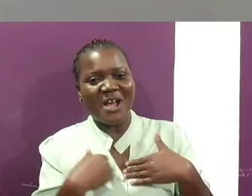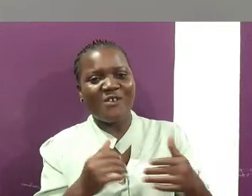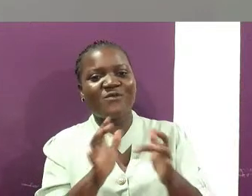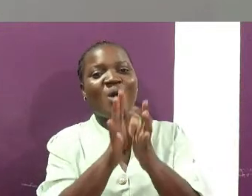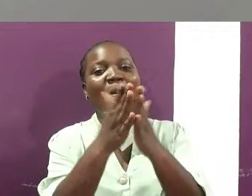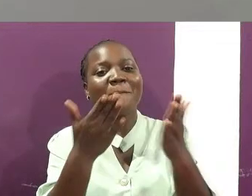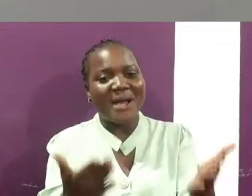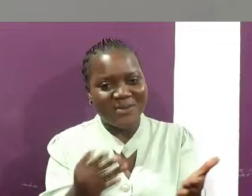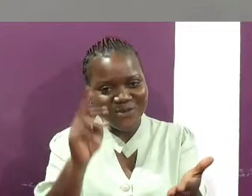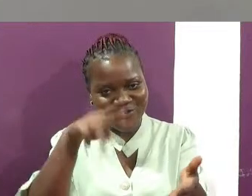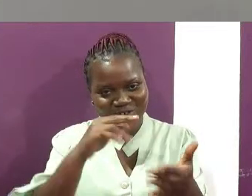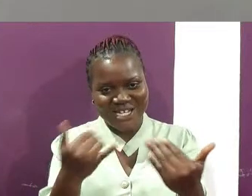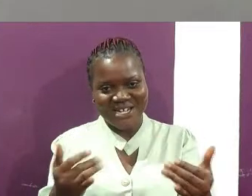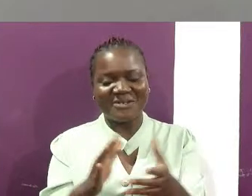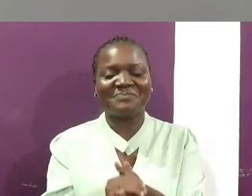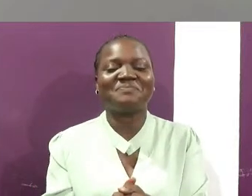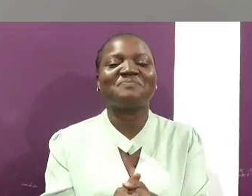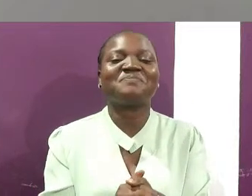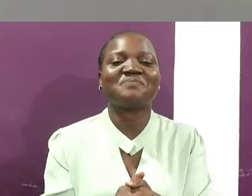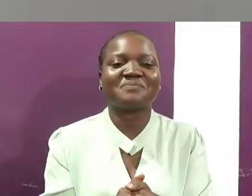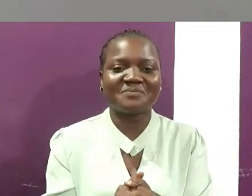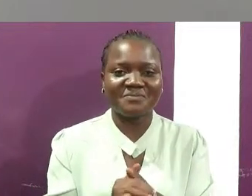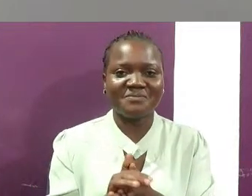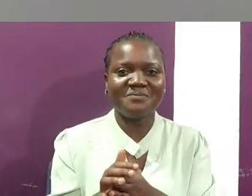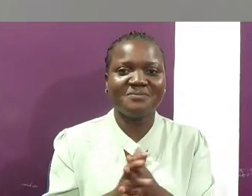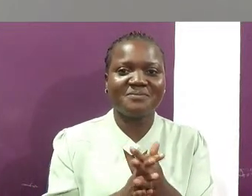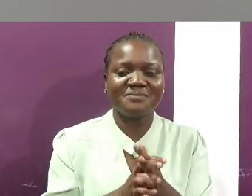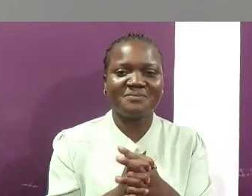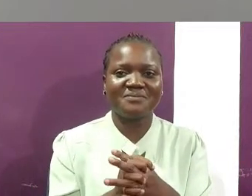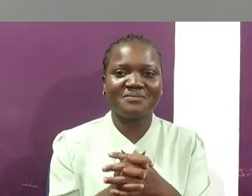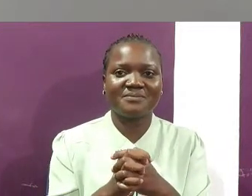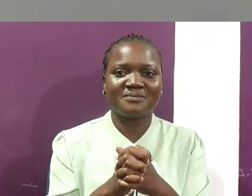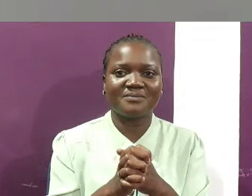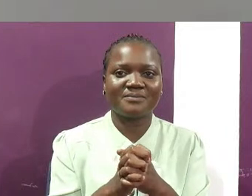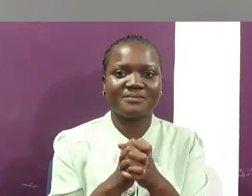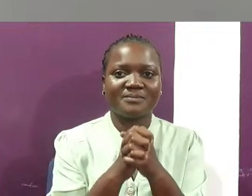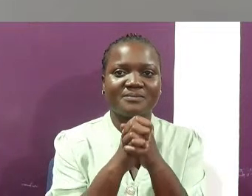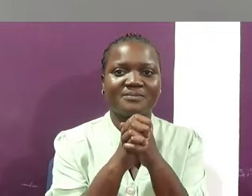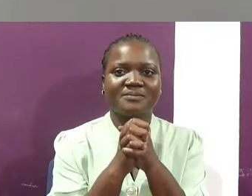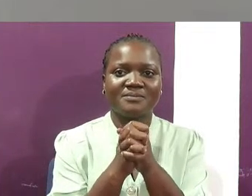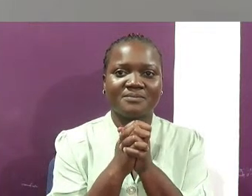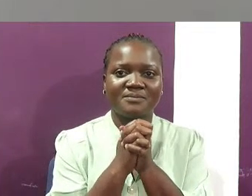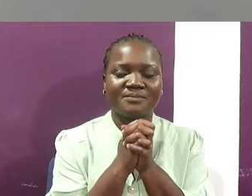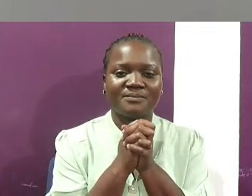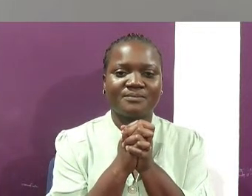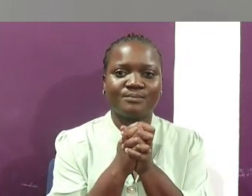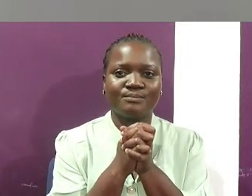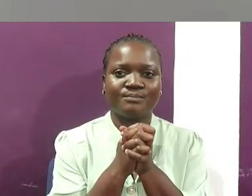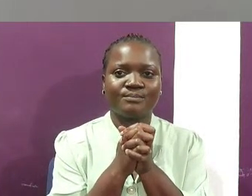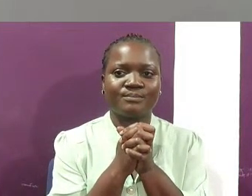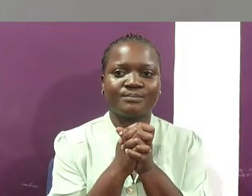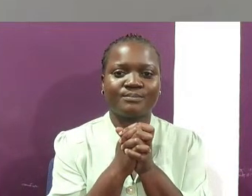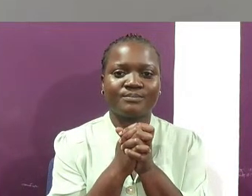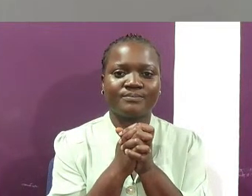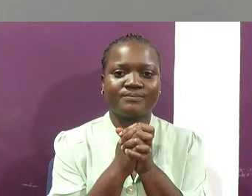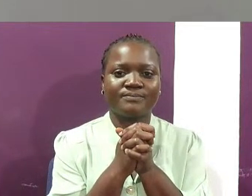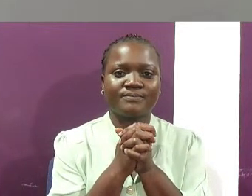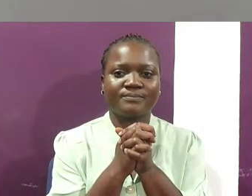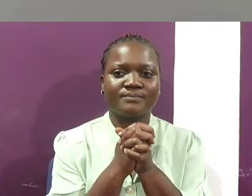verse 4, what we must conclude is that he meant there is only and can only